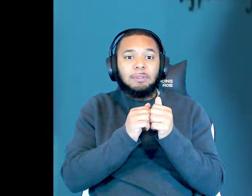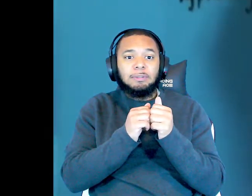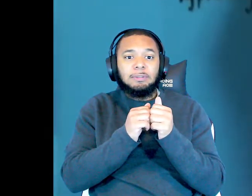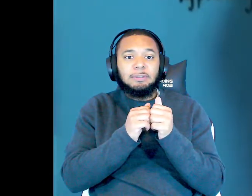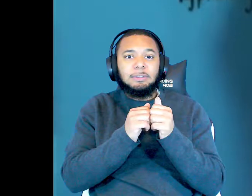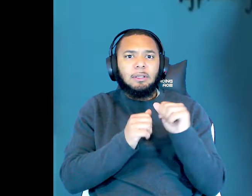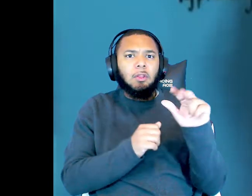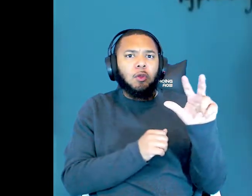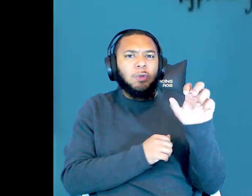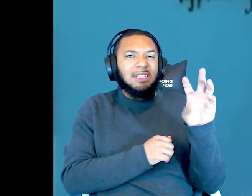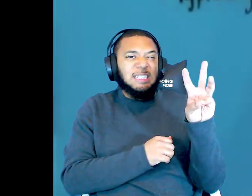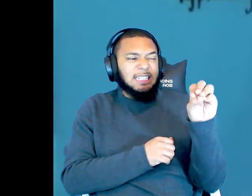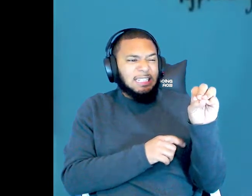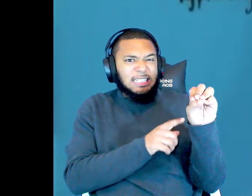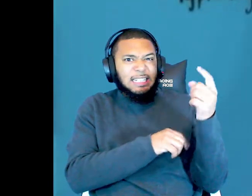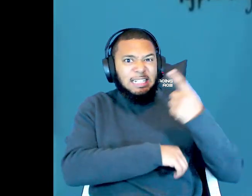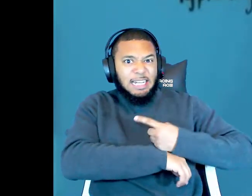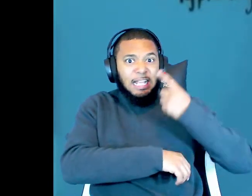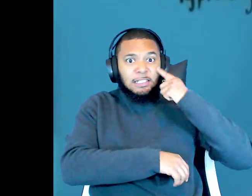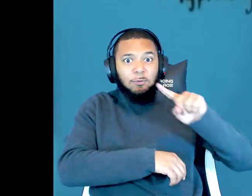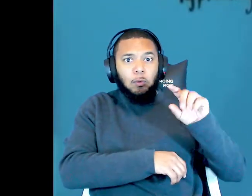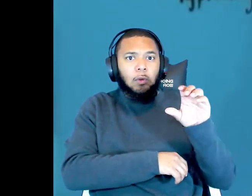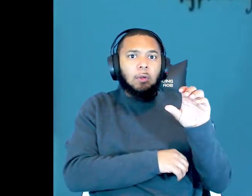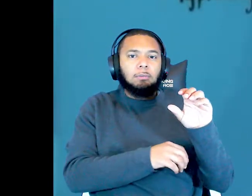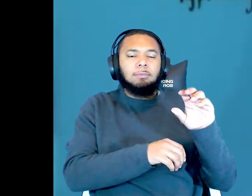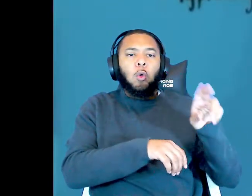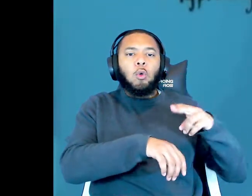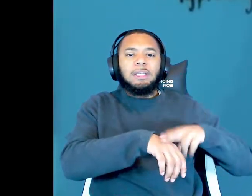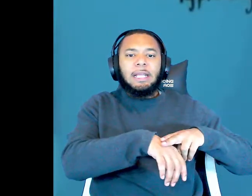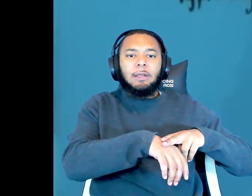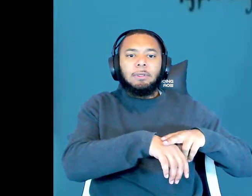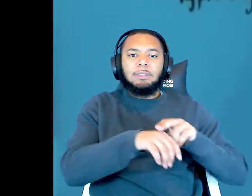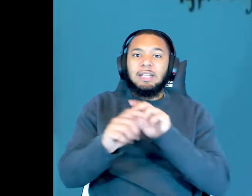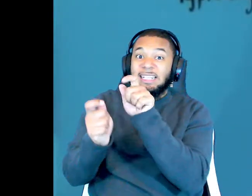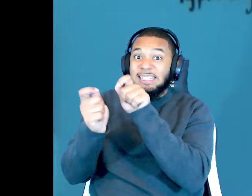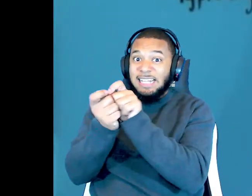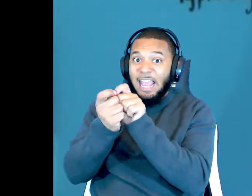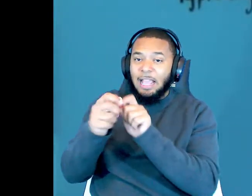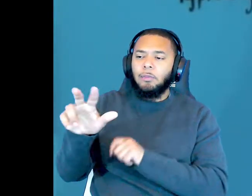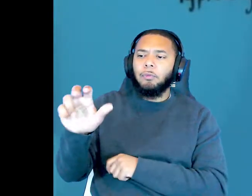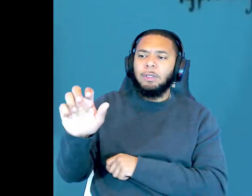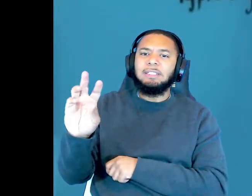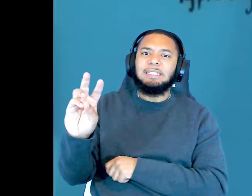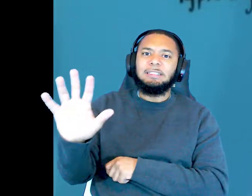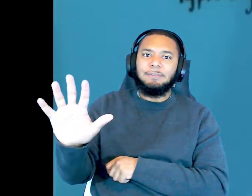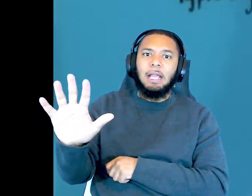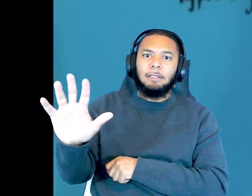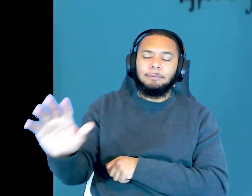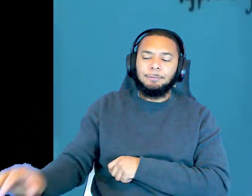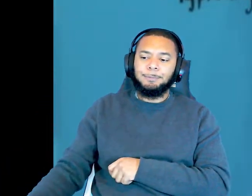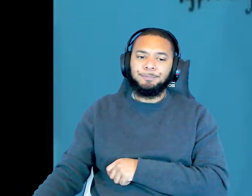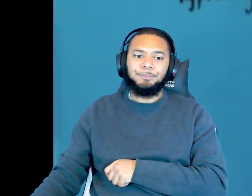360 days in a year, and exact is what you'd imagine, 365 days in a year.